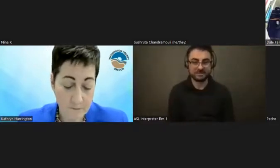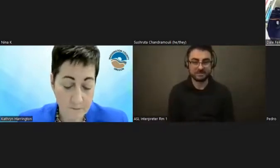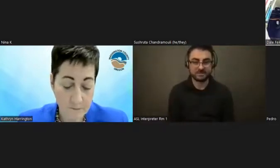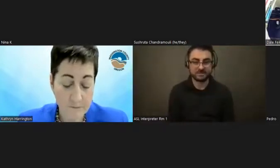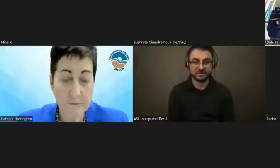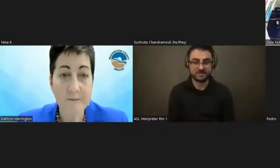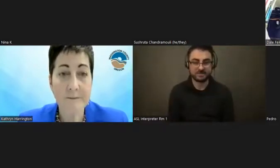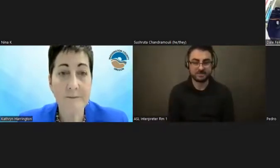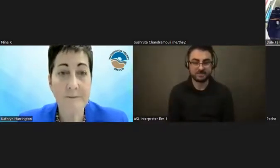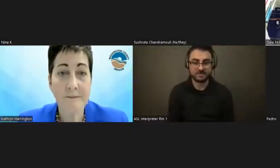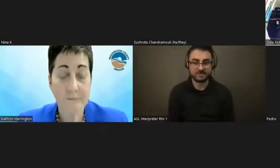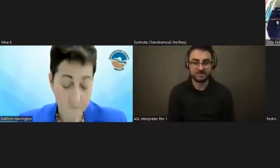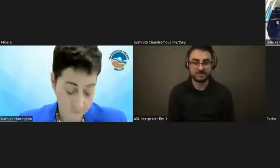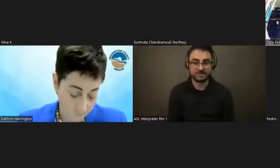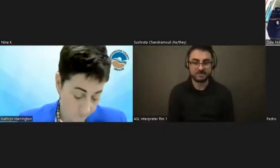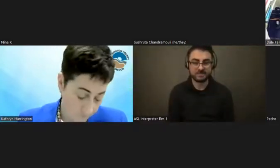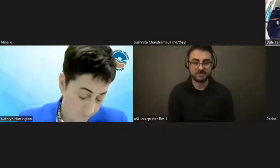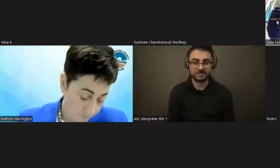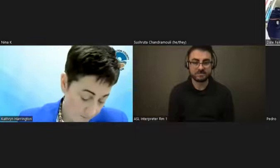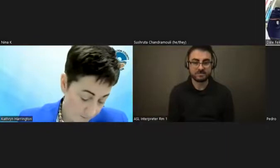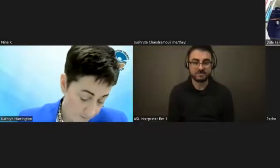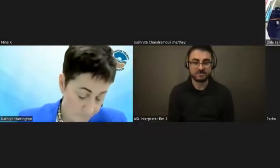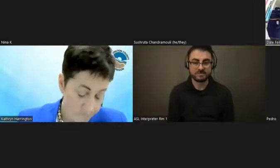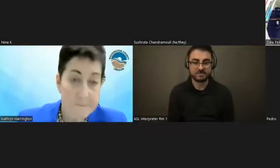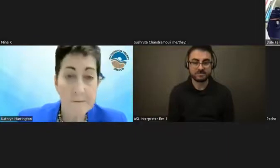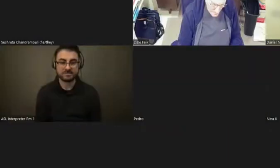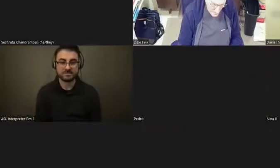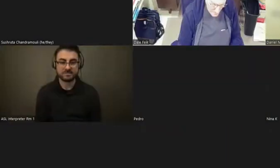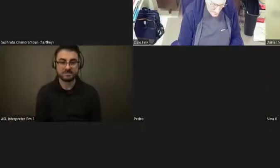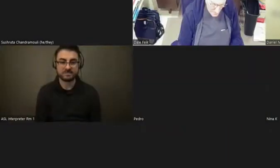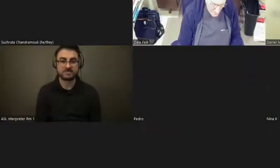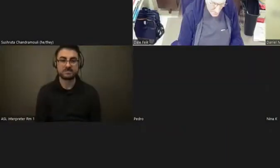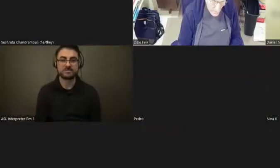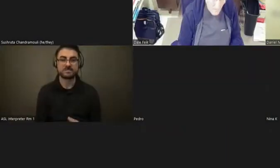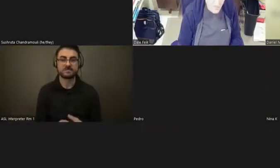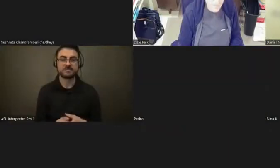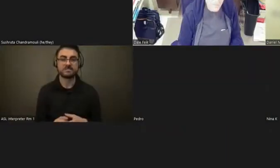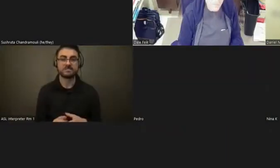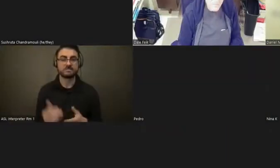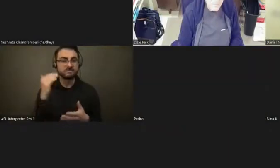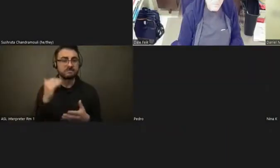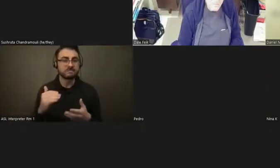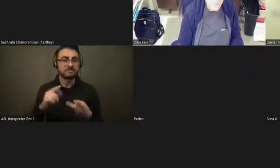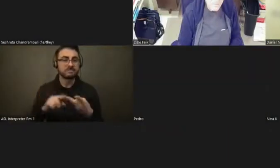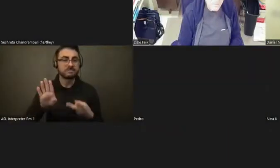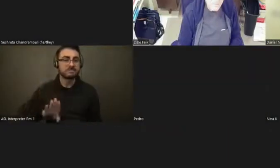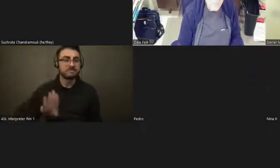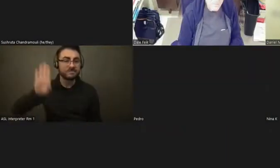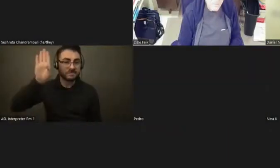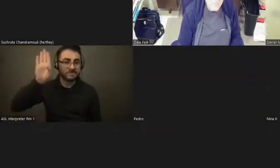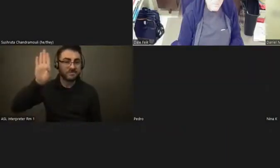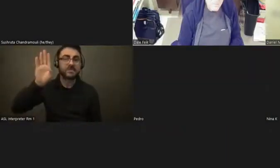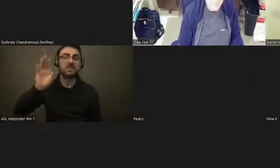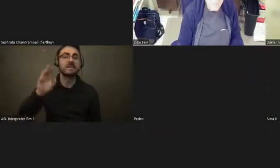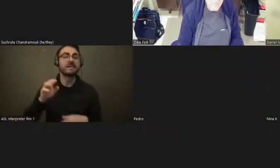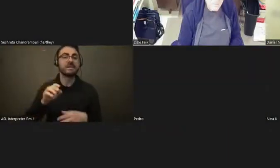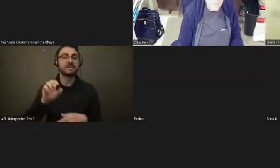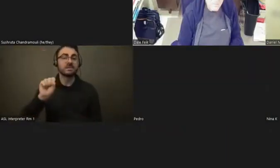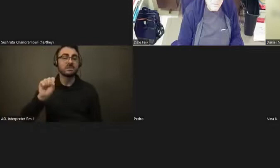glad. Next hand we had up was from Shushruta. Sorry for mispronouncing, but